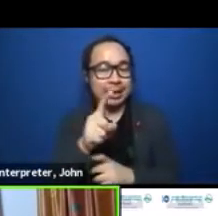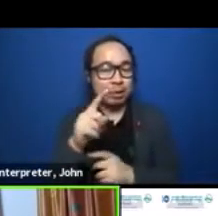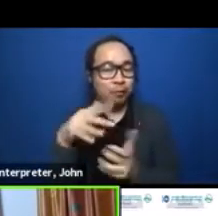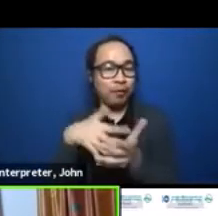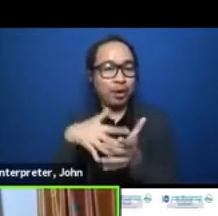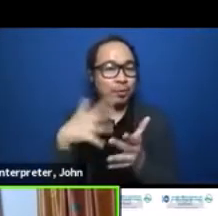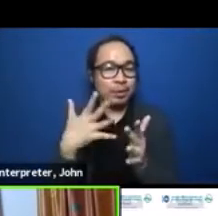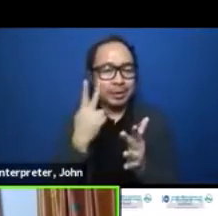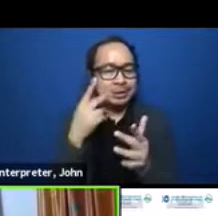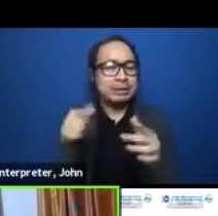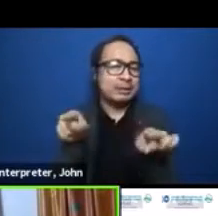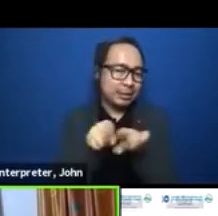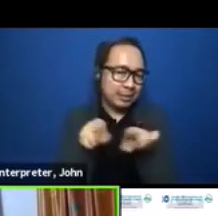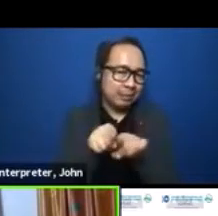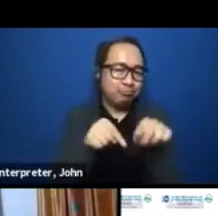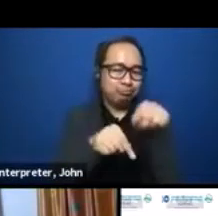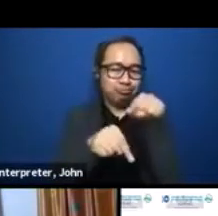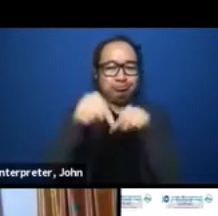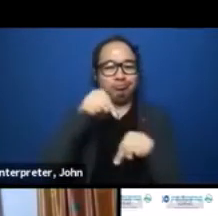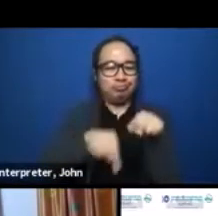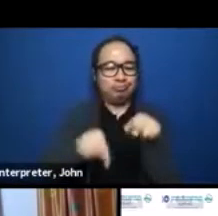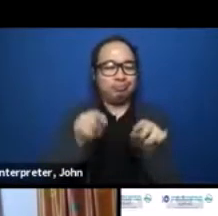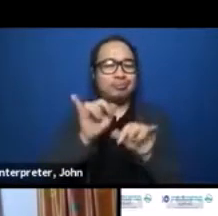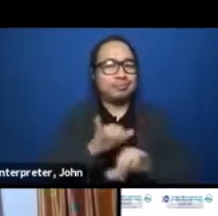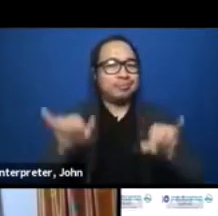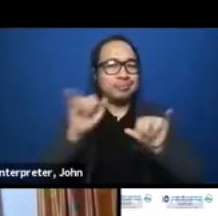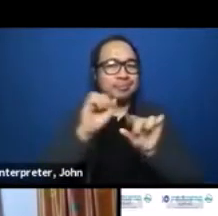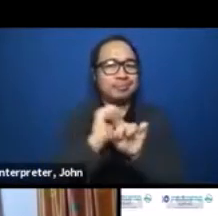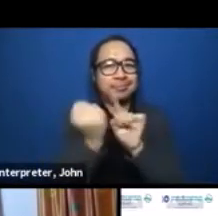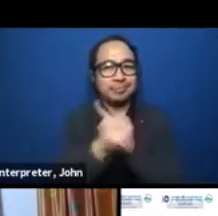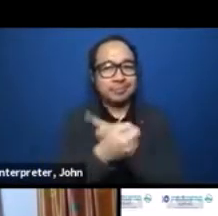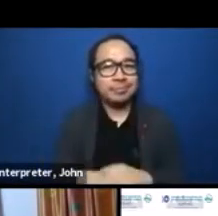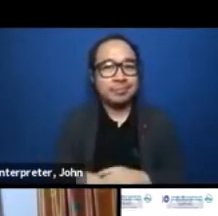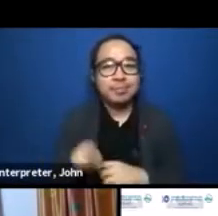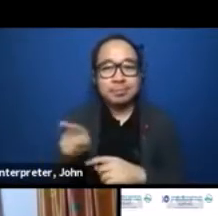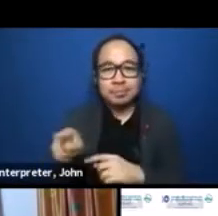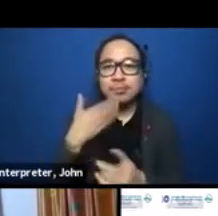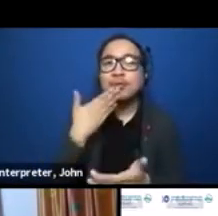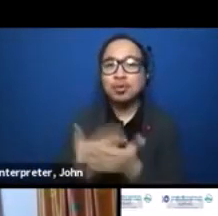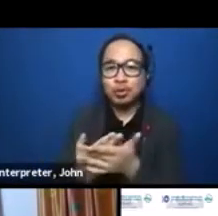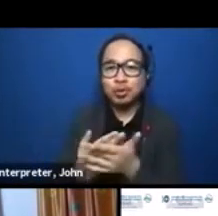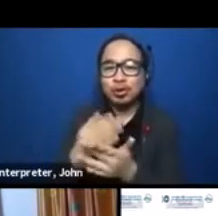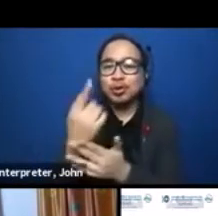same situation and same structure. Yeah, that is very good questions indeed. But